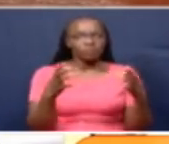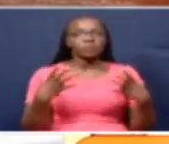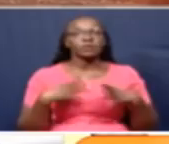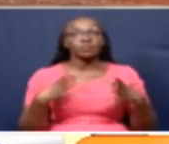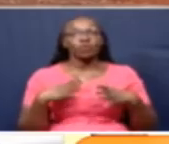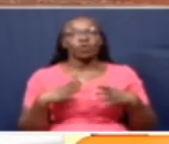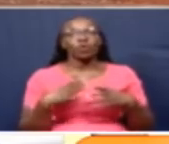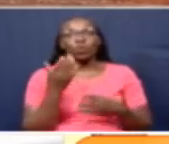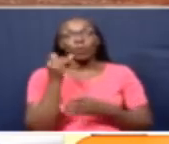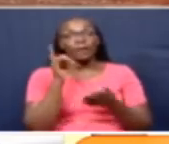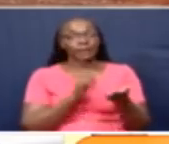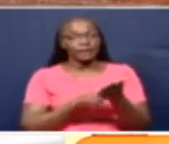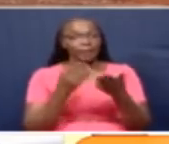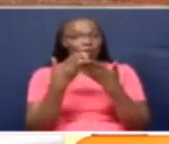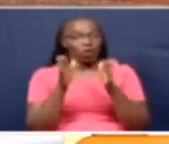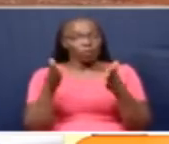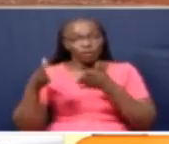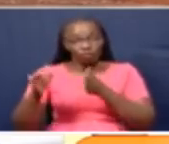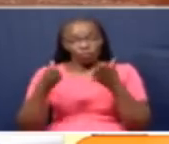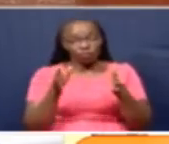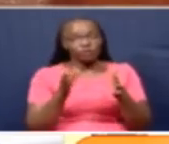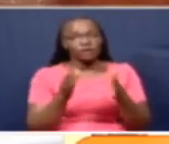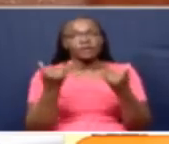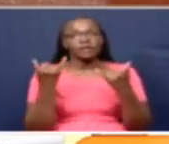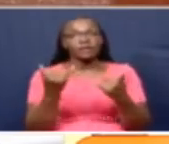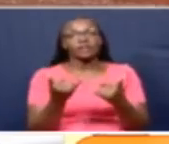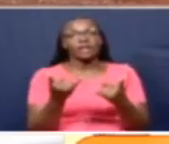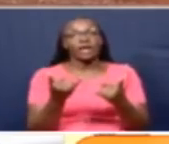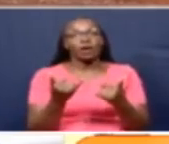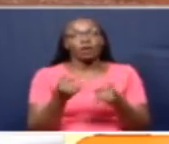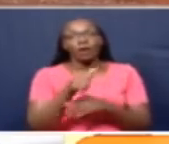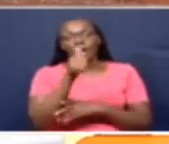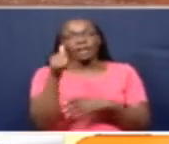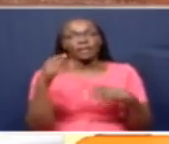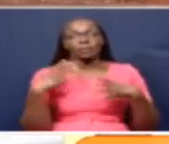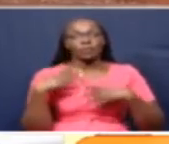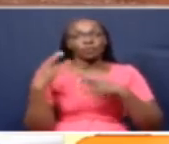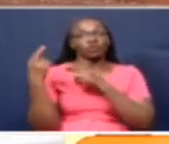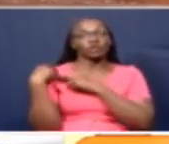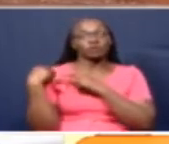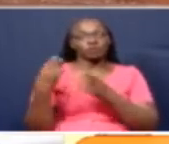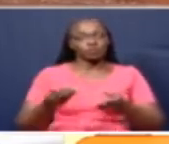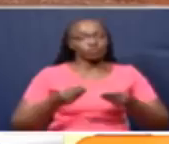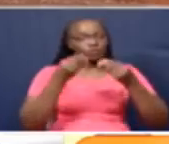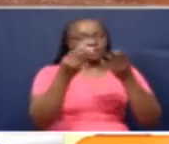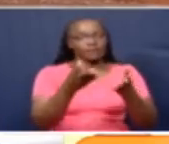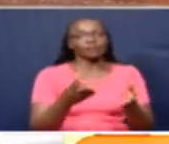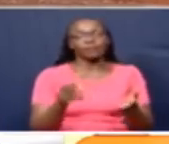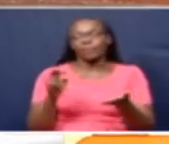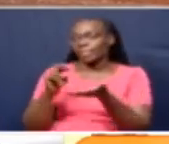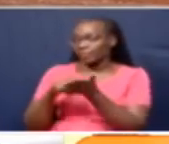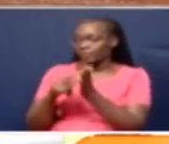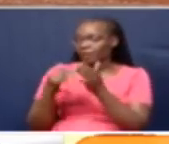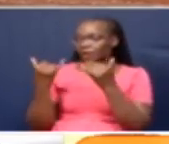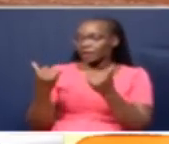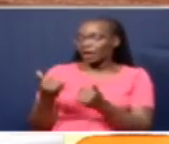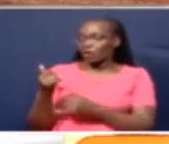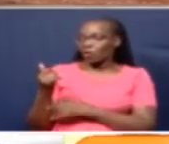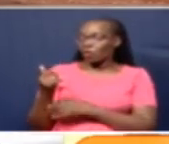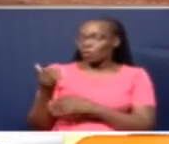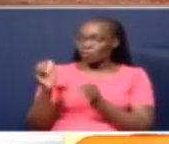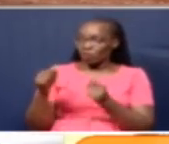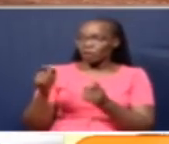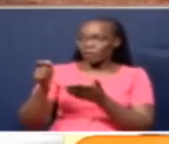Because by doing that, he's put the ball in somebody else's court. So what you're saying, basically, they can arrive in Kenya, no